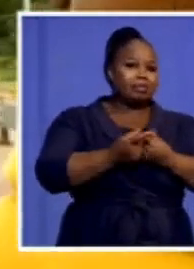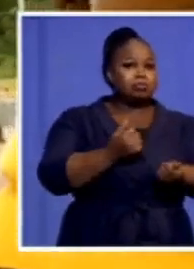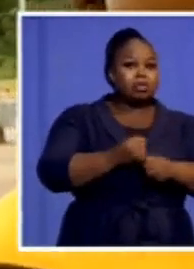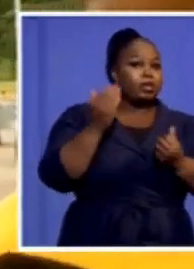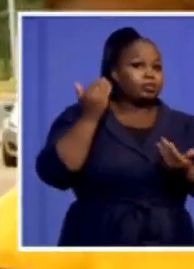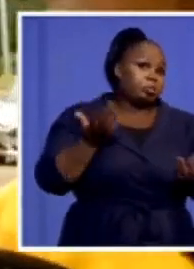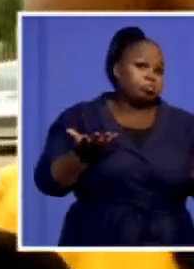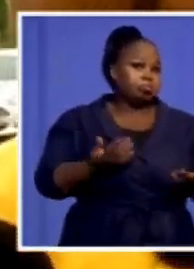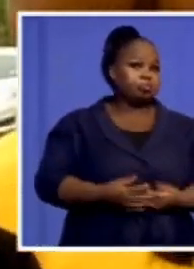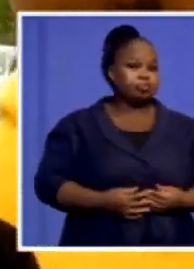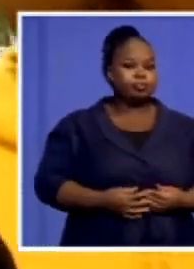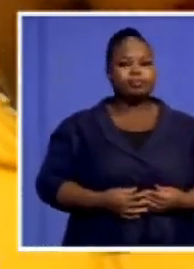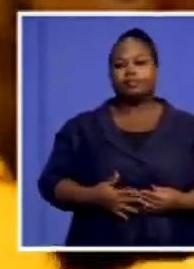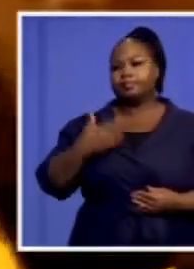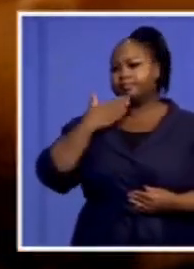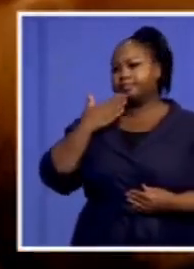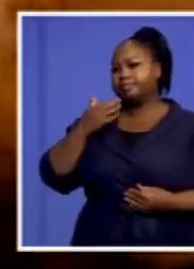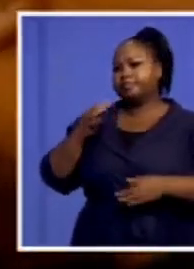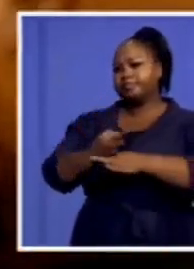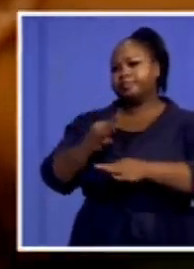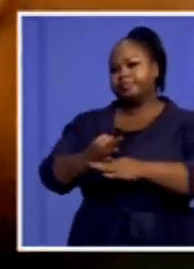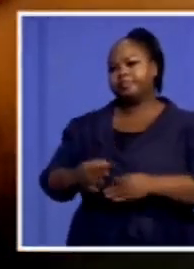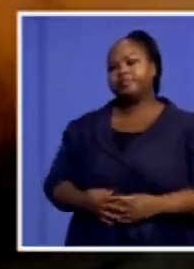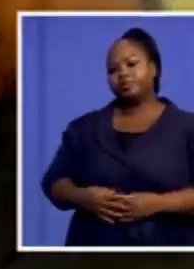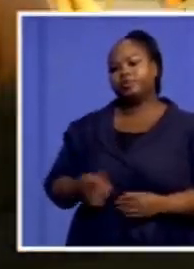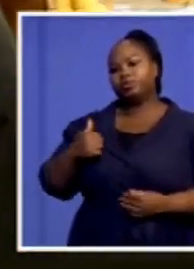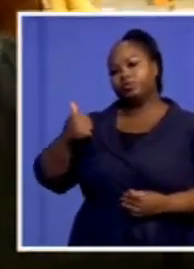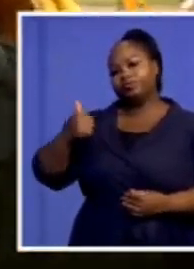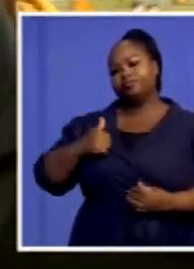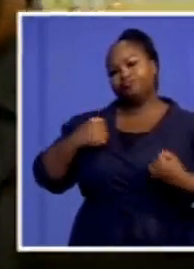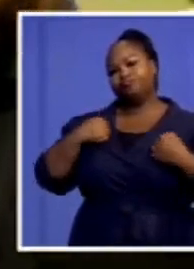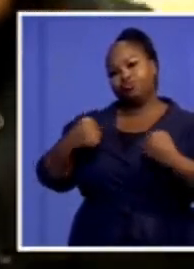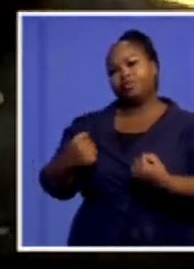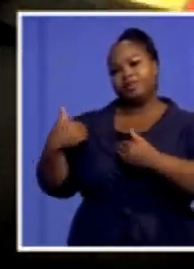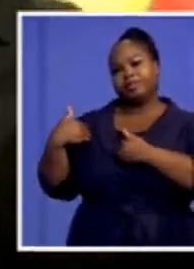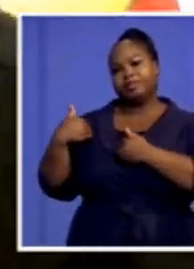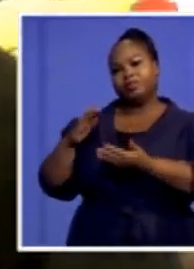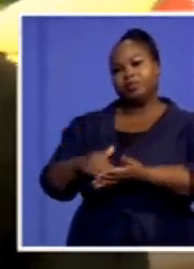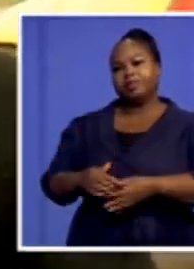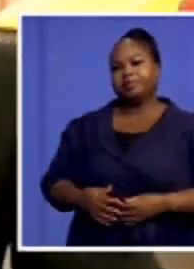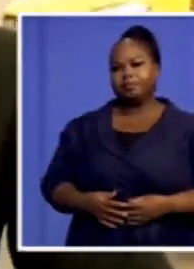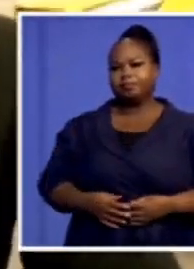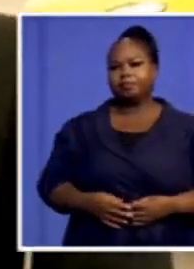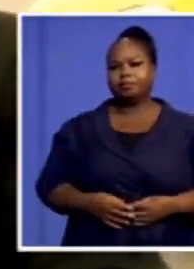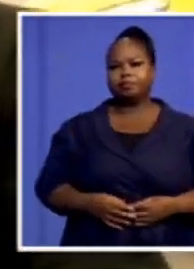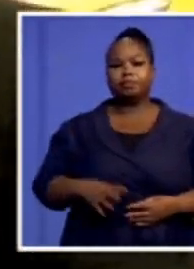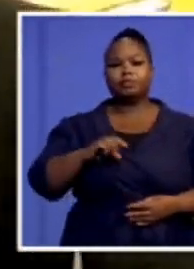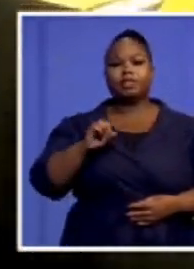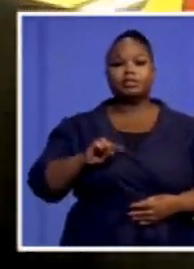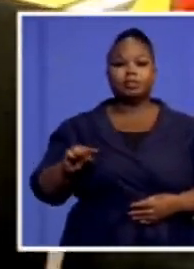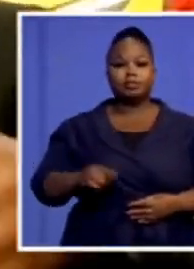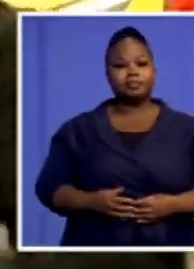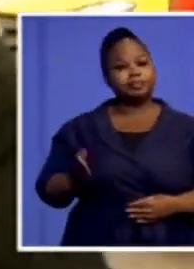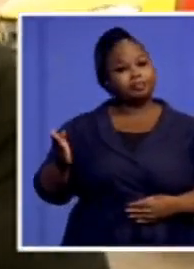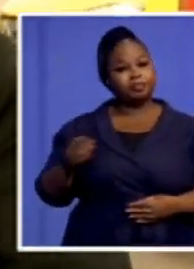ntate wa ka re le lakaletsa gore le tsamae sentle mo leetong la lena. Desiree, that's one of the motorists telling us that